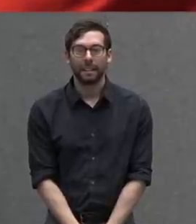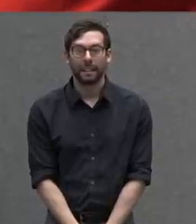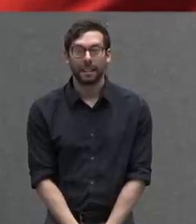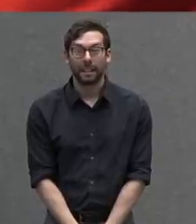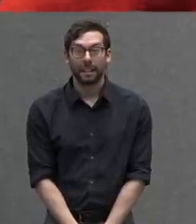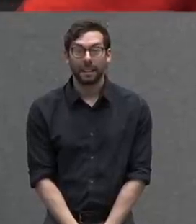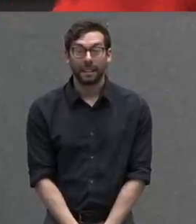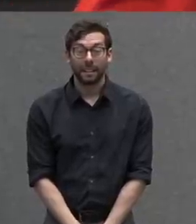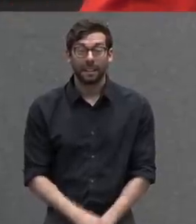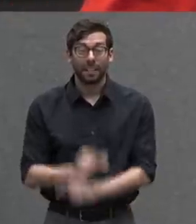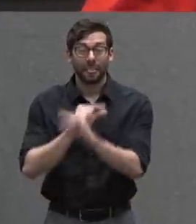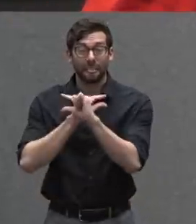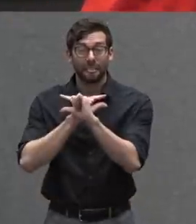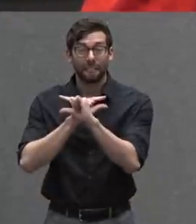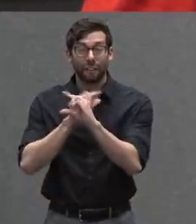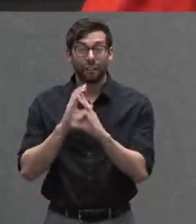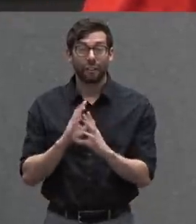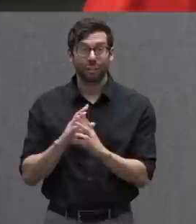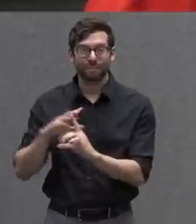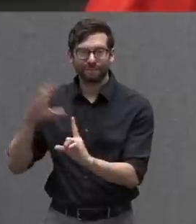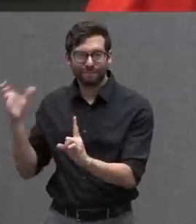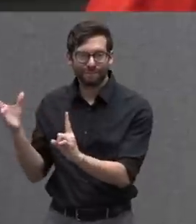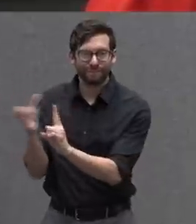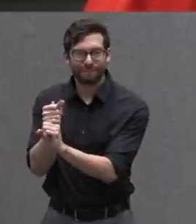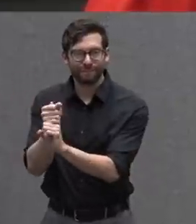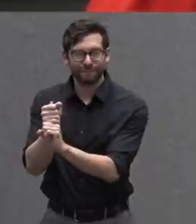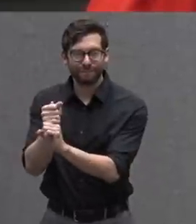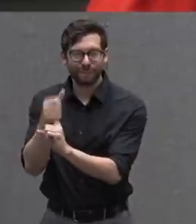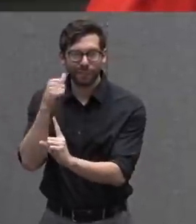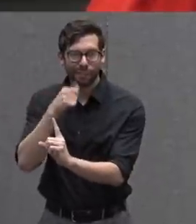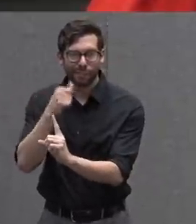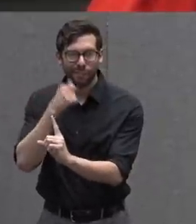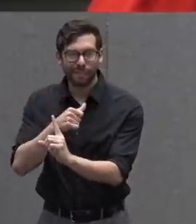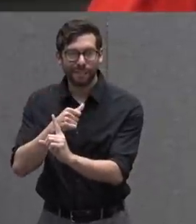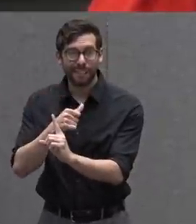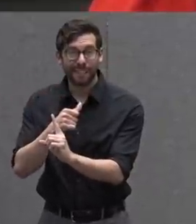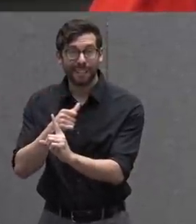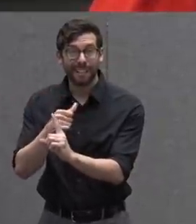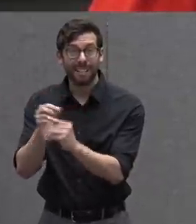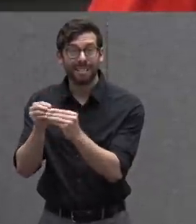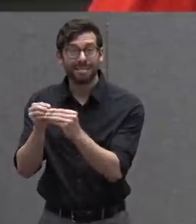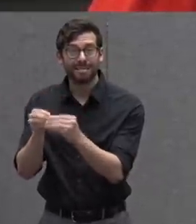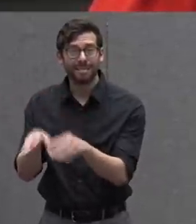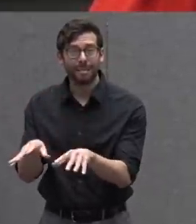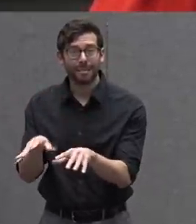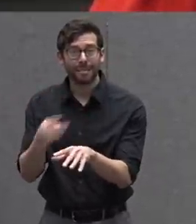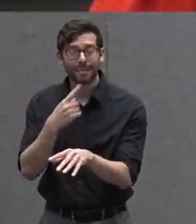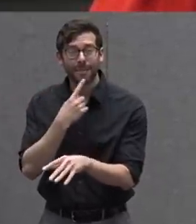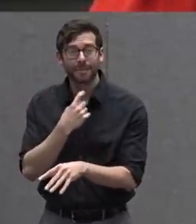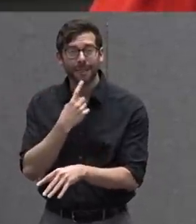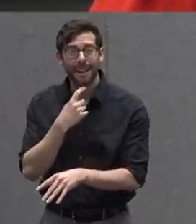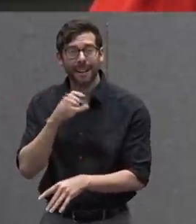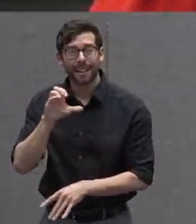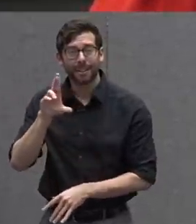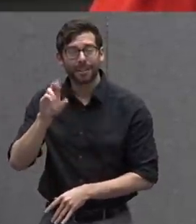They grabbed her and she lost her red crayon, which is what was giving her her